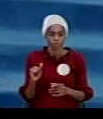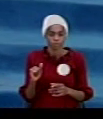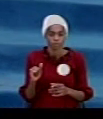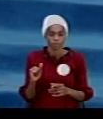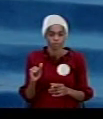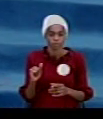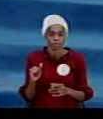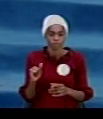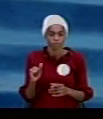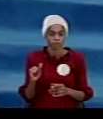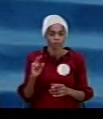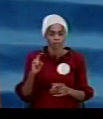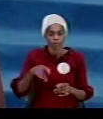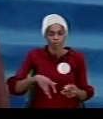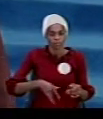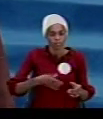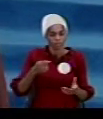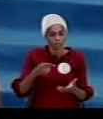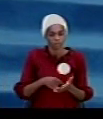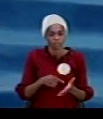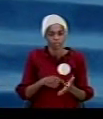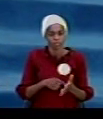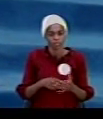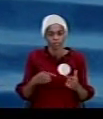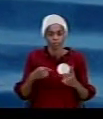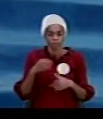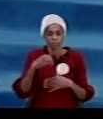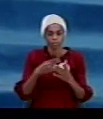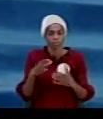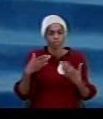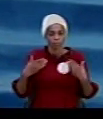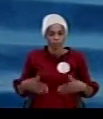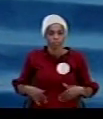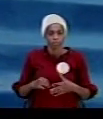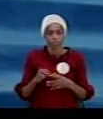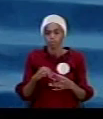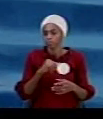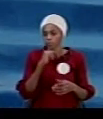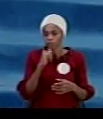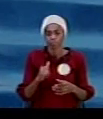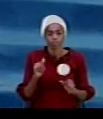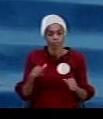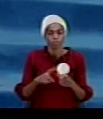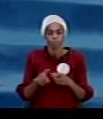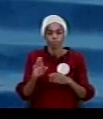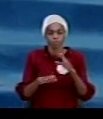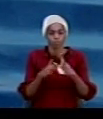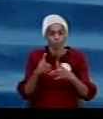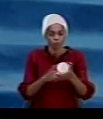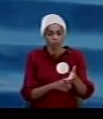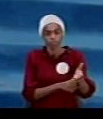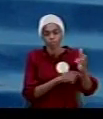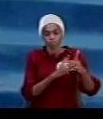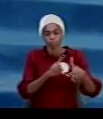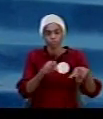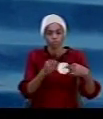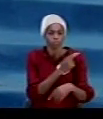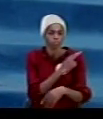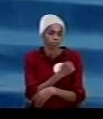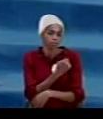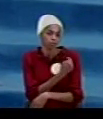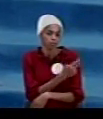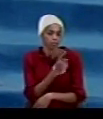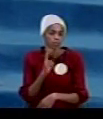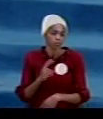felt the symptoms in my body that I was unable to walk a long distance. I went to the hospital, UCH,